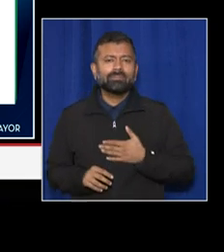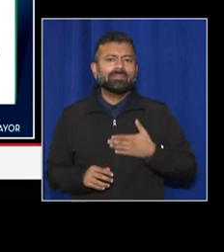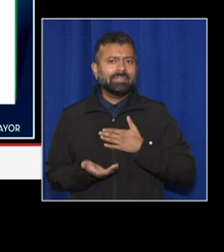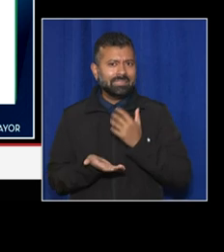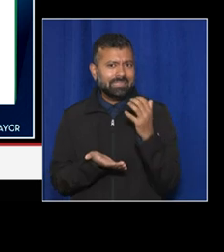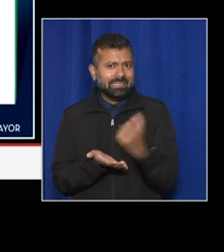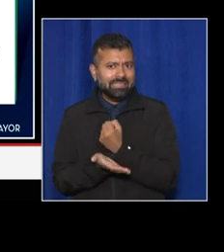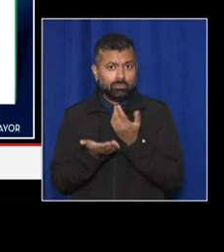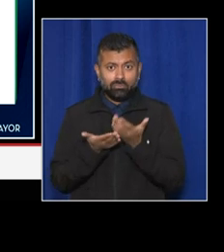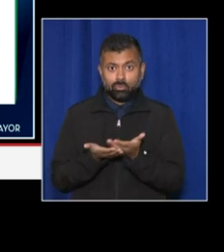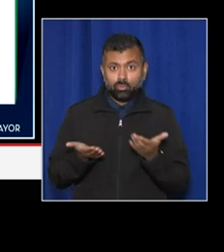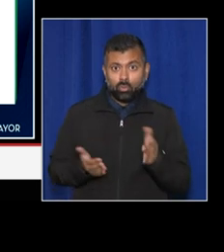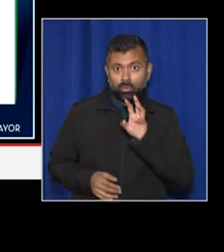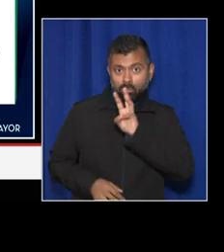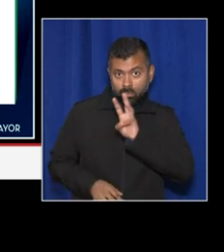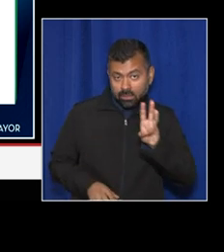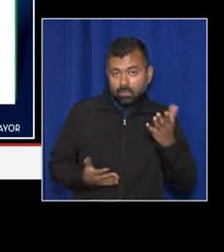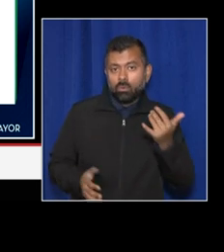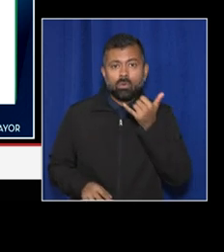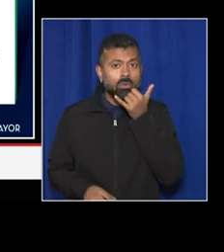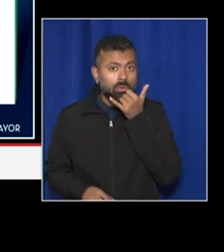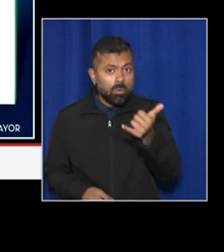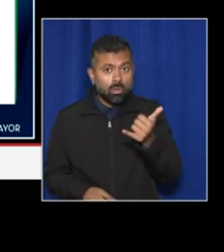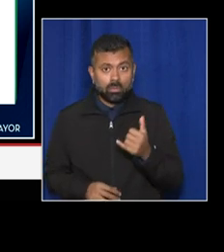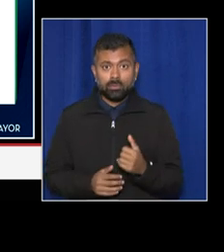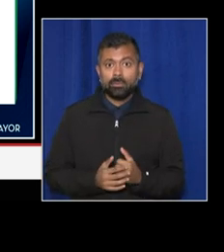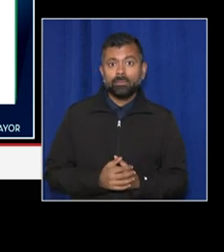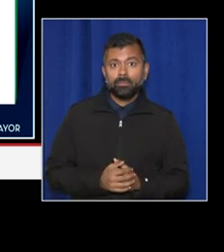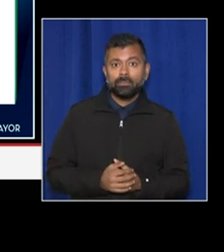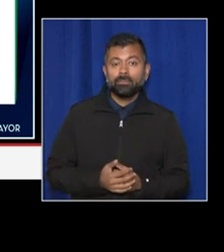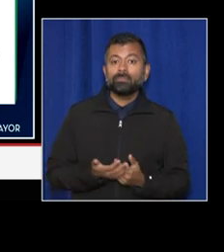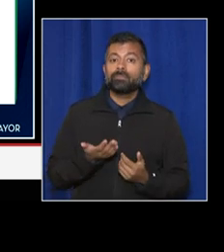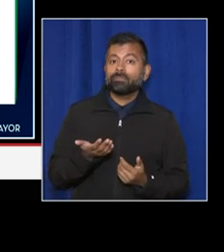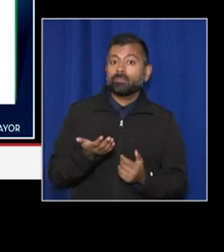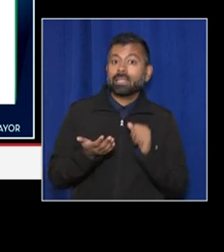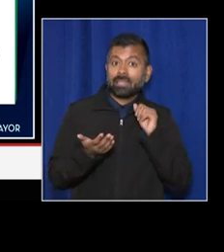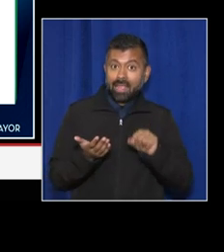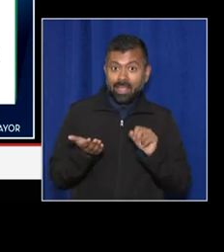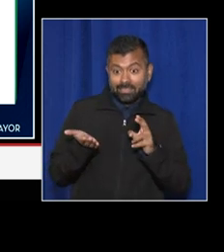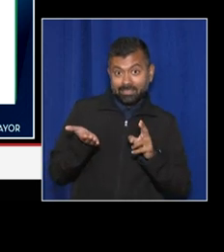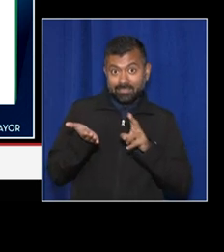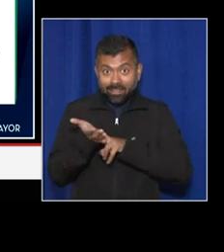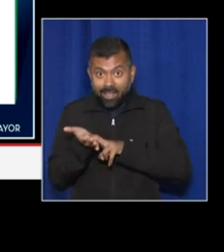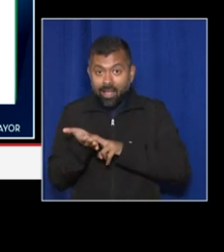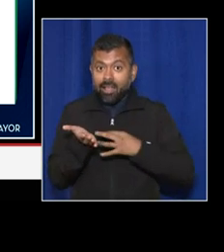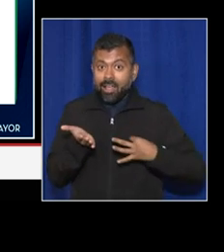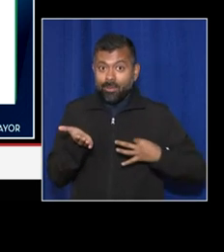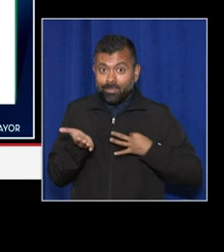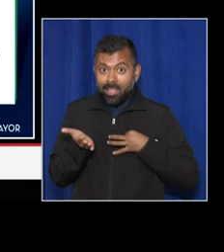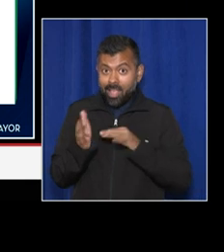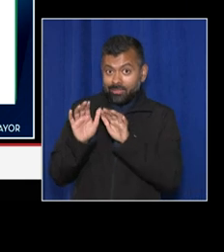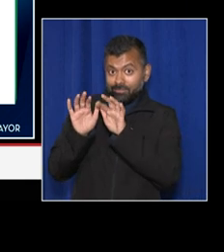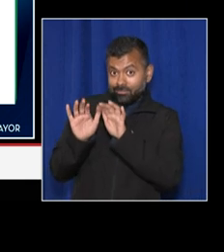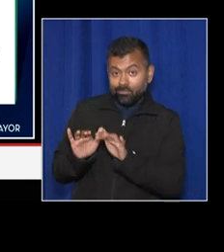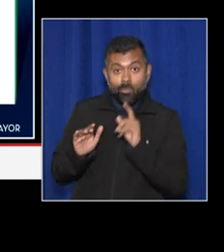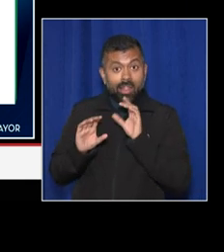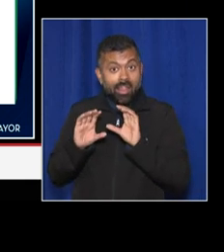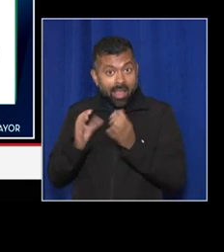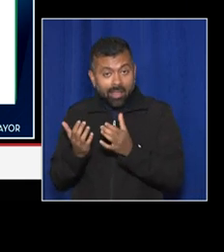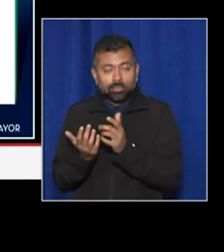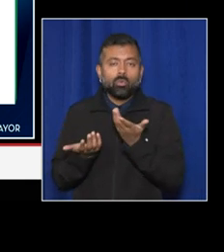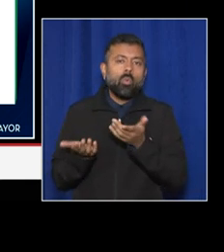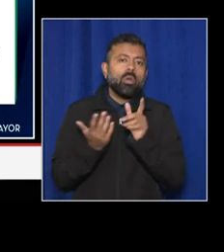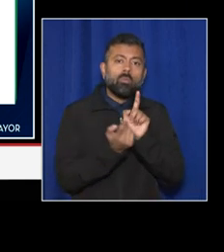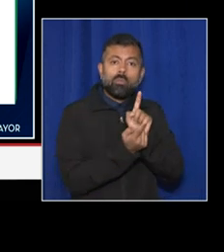phone number to set up an attendance and register at a clinic, and then identify and sign up for a one-on-one